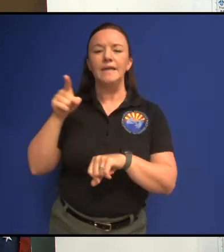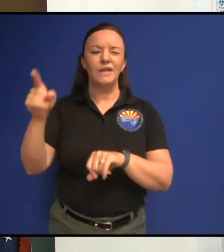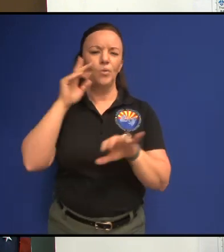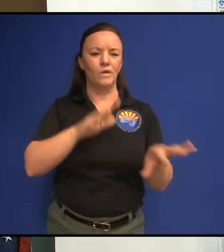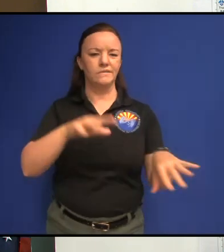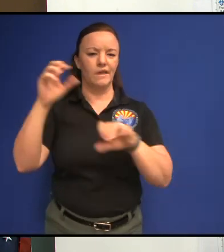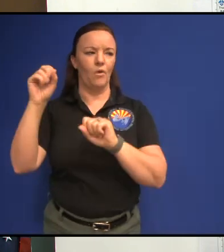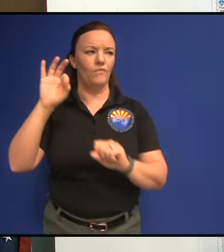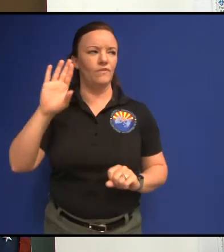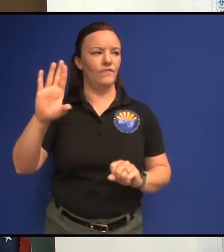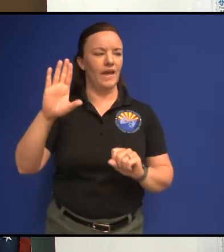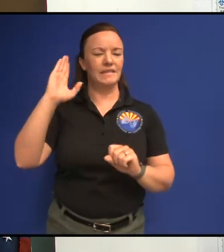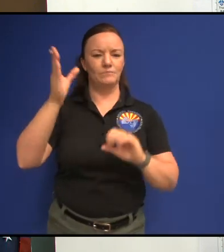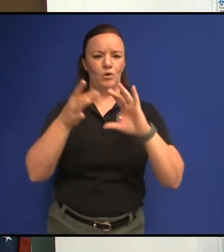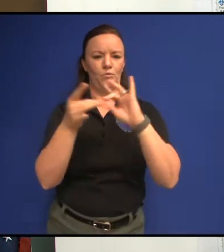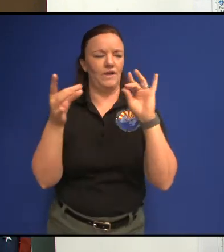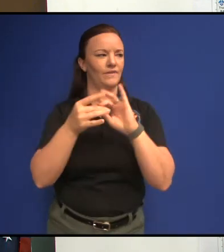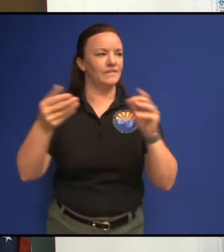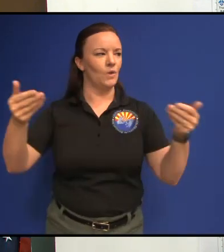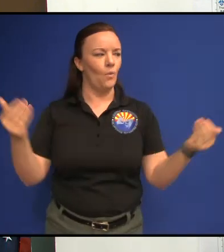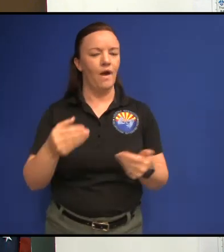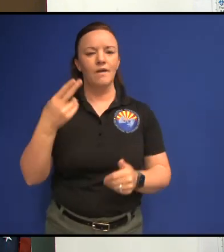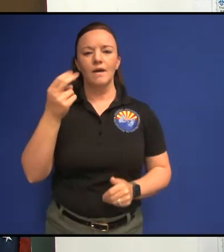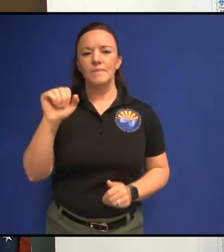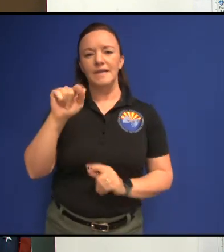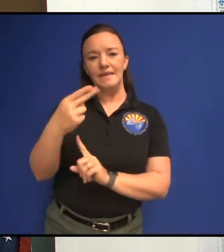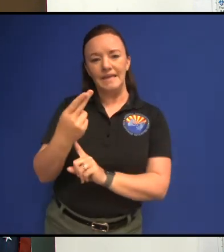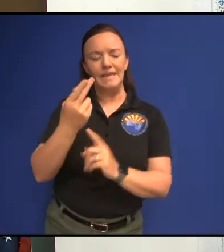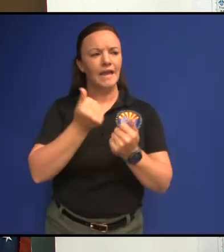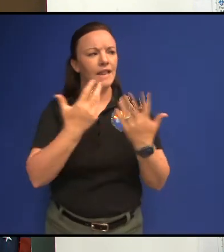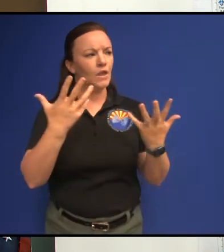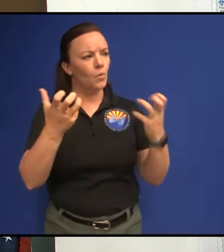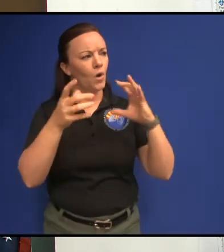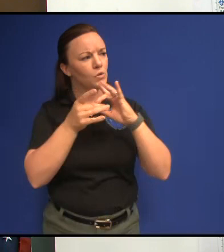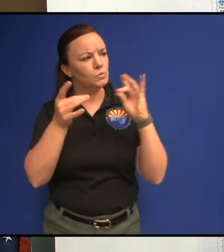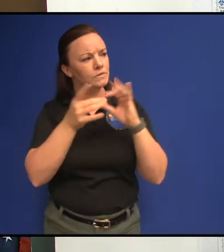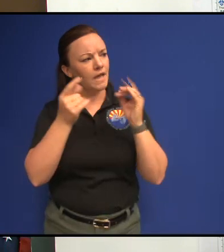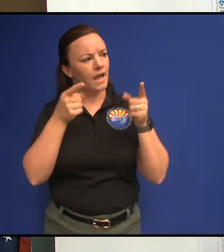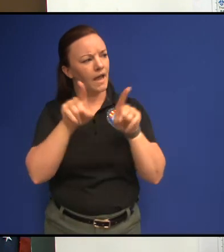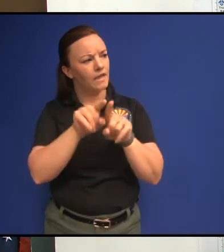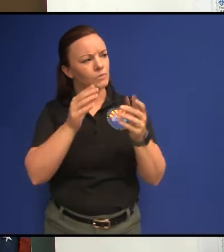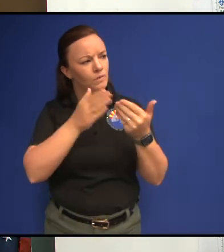briefings. So welcome, Heath. Anything you'd like to say to the public as we move forward?